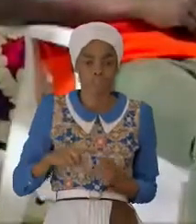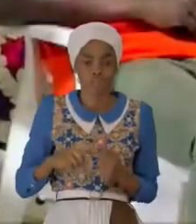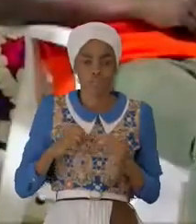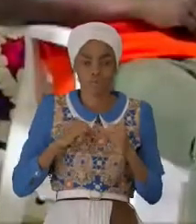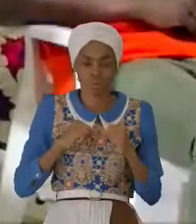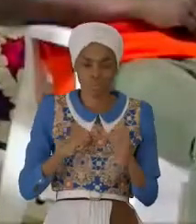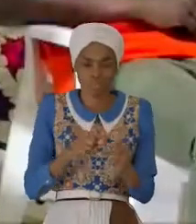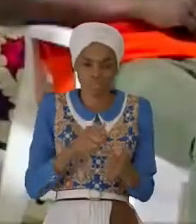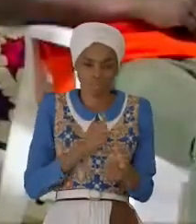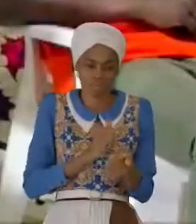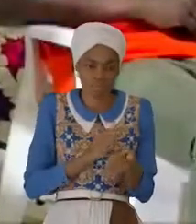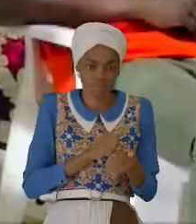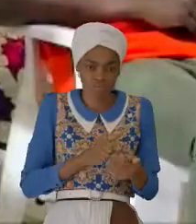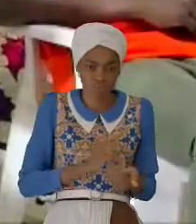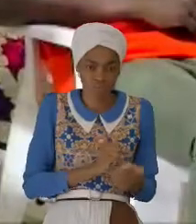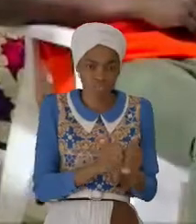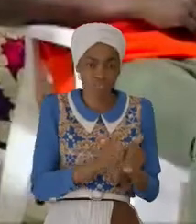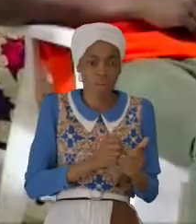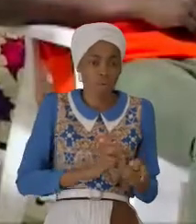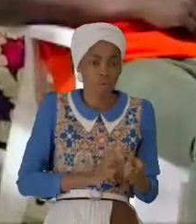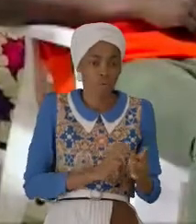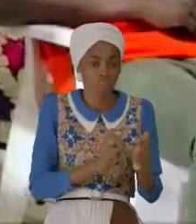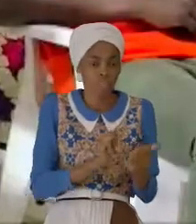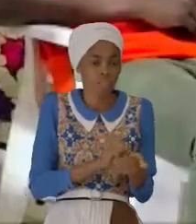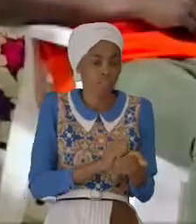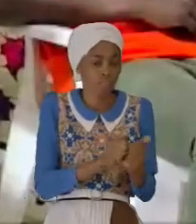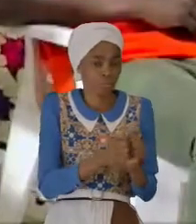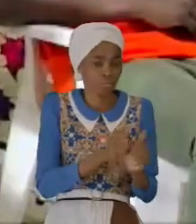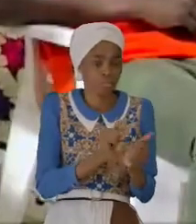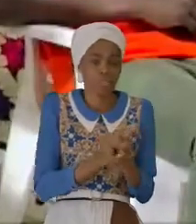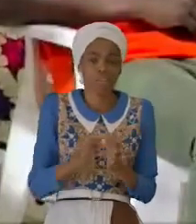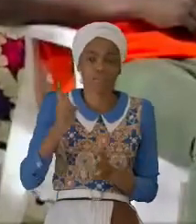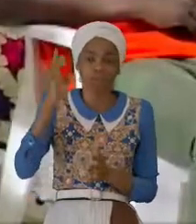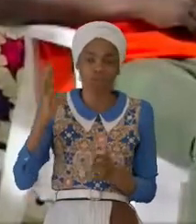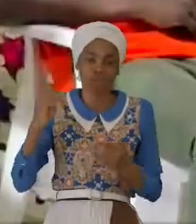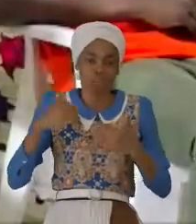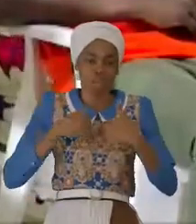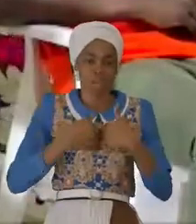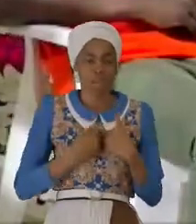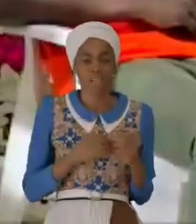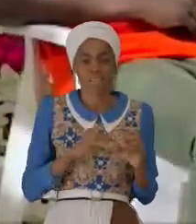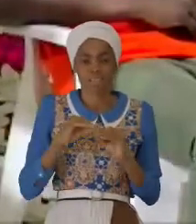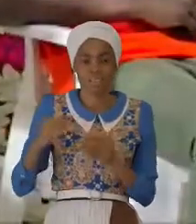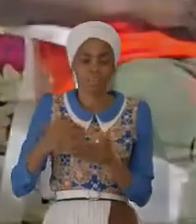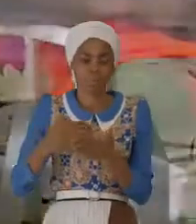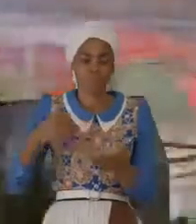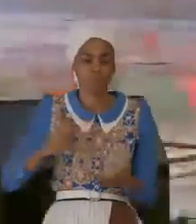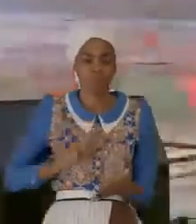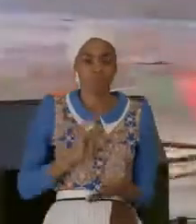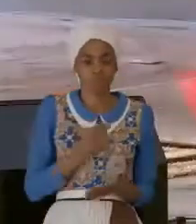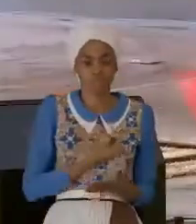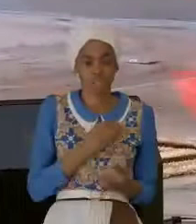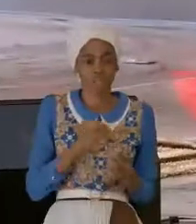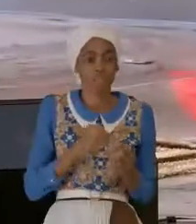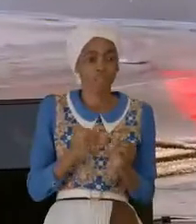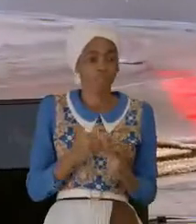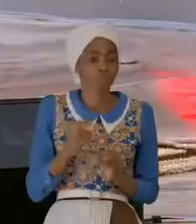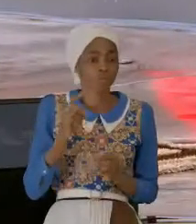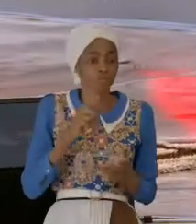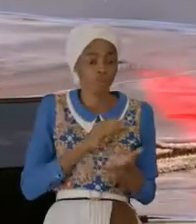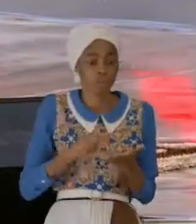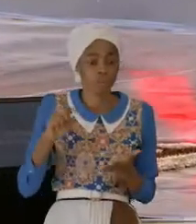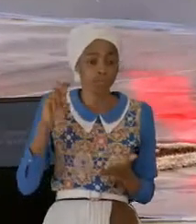the race that he has said before us in verse 2 when you came unto